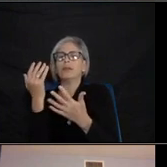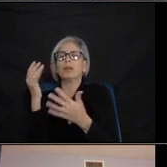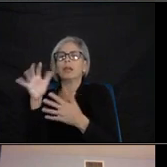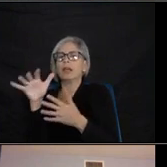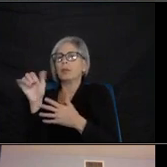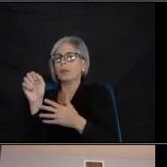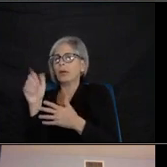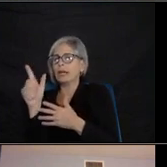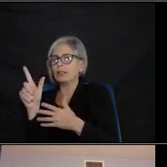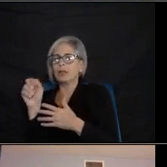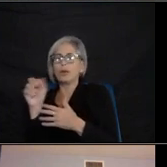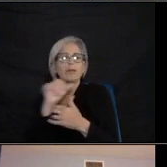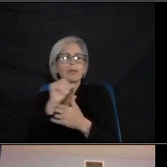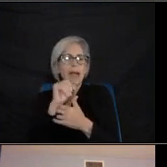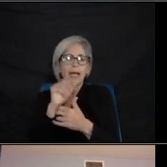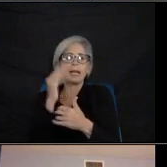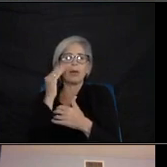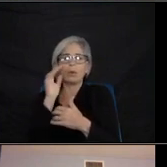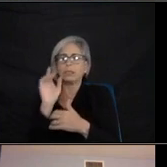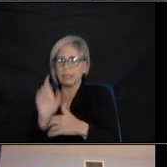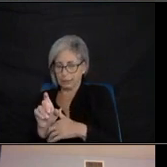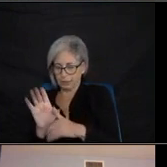is necessary,